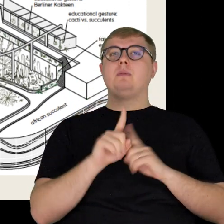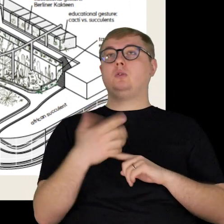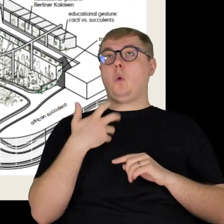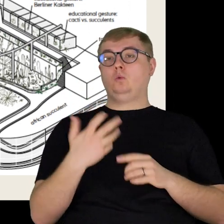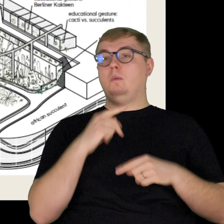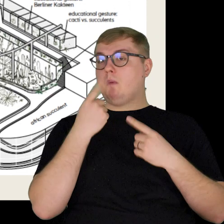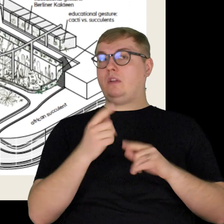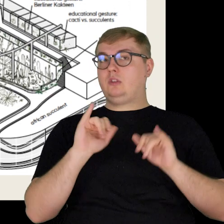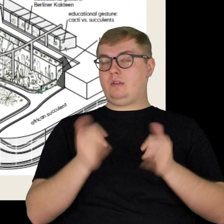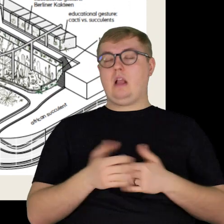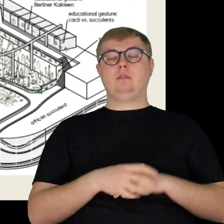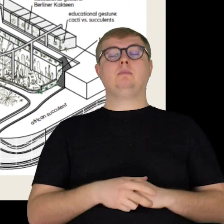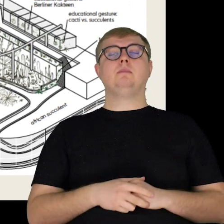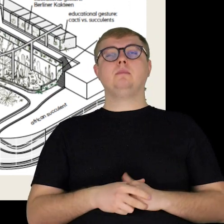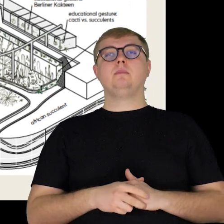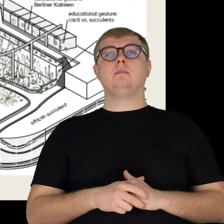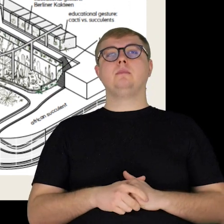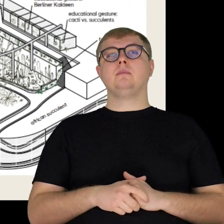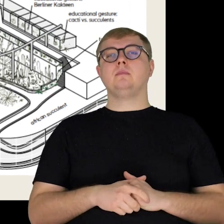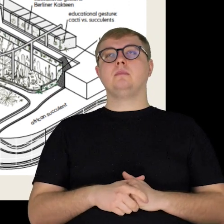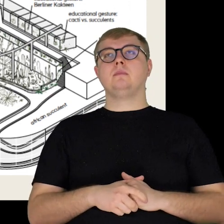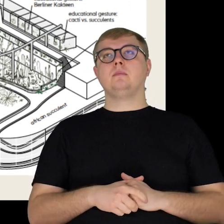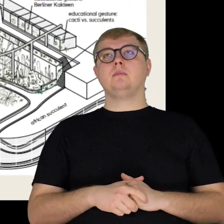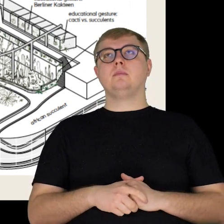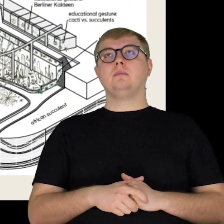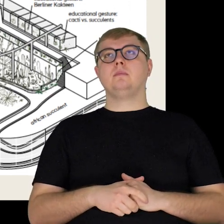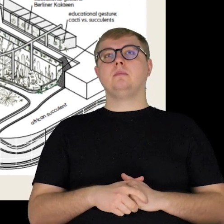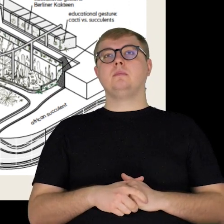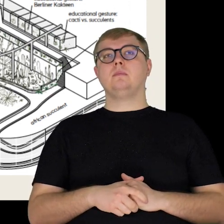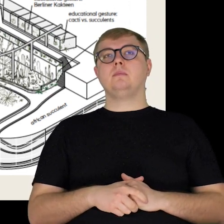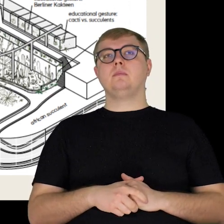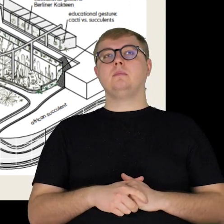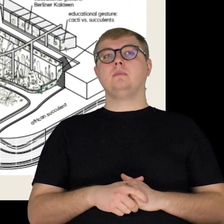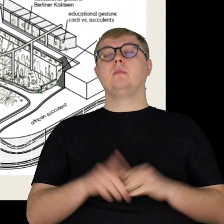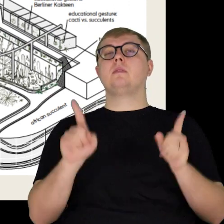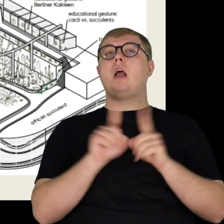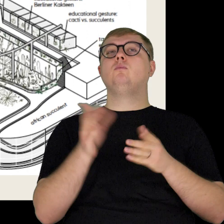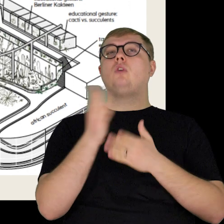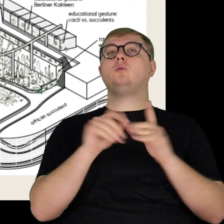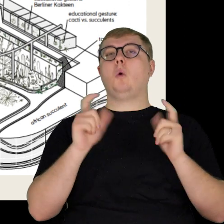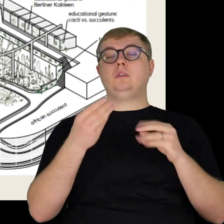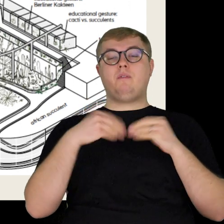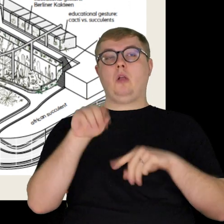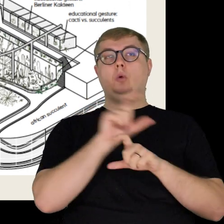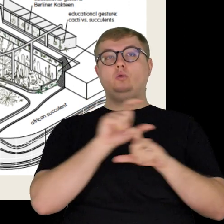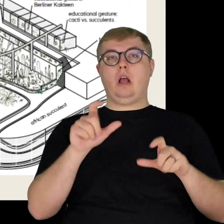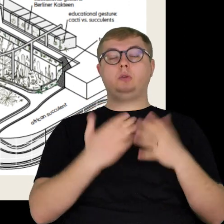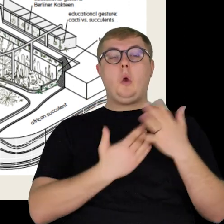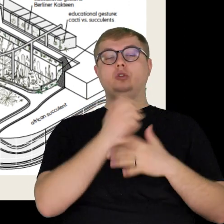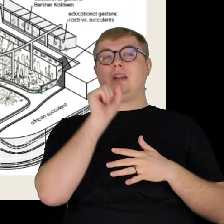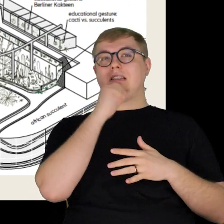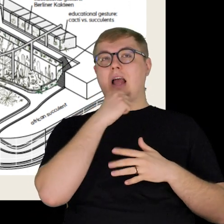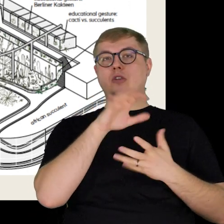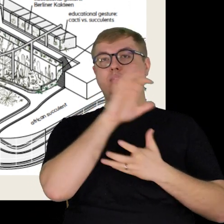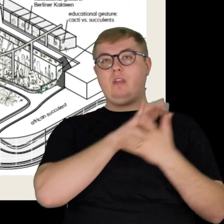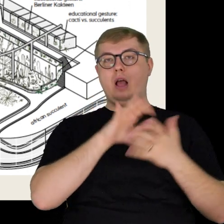visitors. So an example of this would be that most of the time old world plants stay in the old world zone and new world plants stay in the